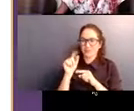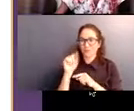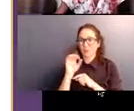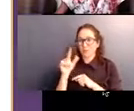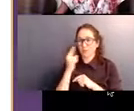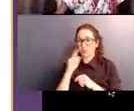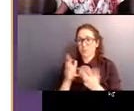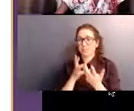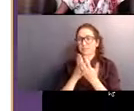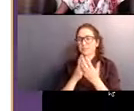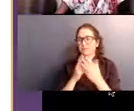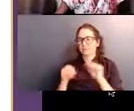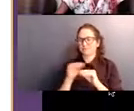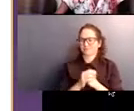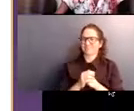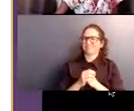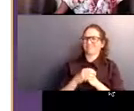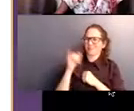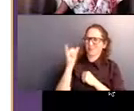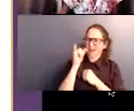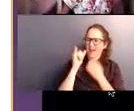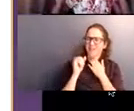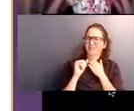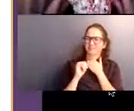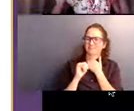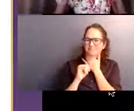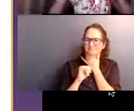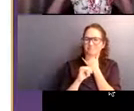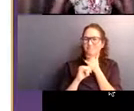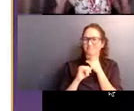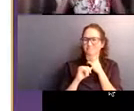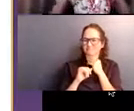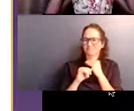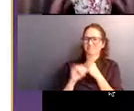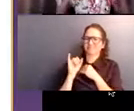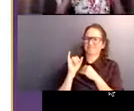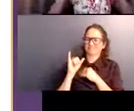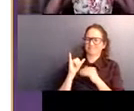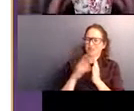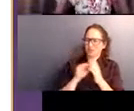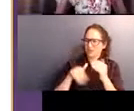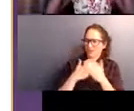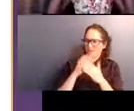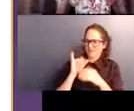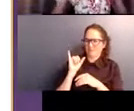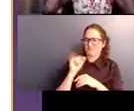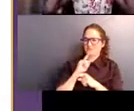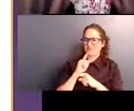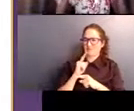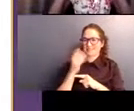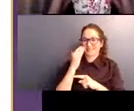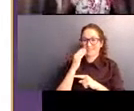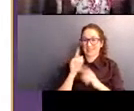movements. Wow, Meredith, I would say so. It's definitely just learning all of this has got my motor